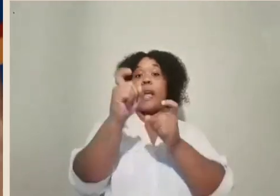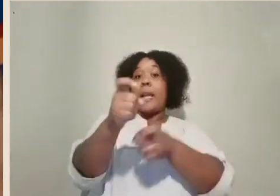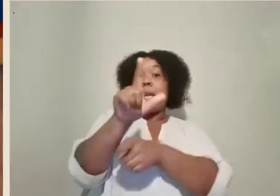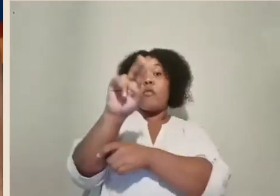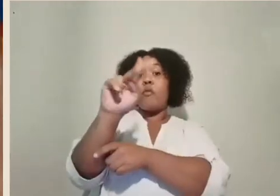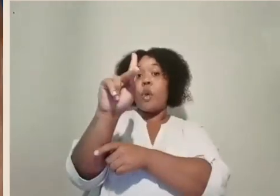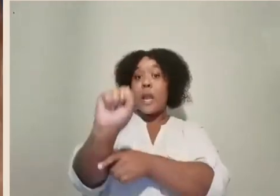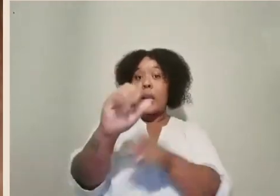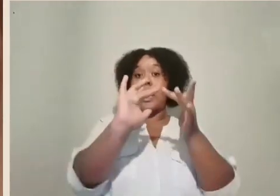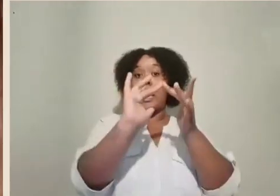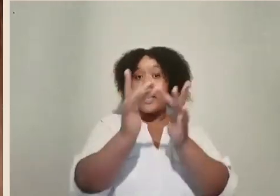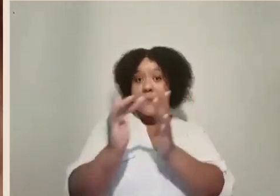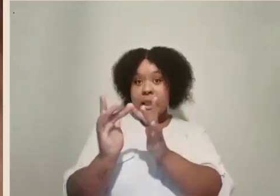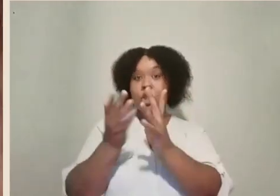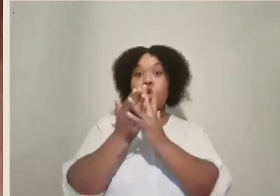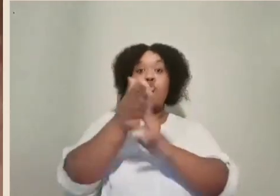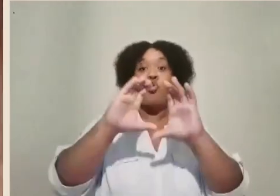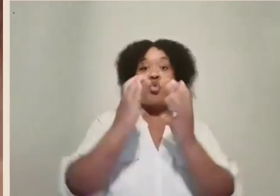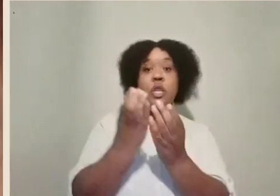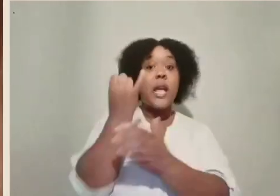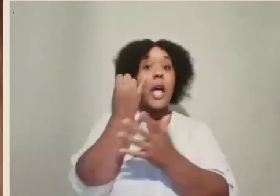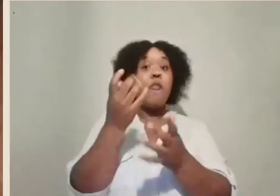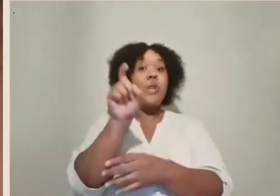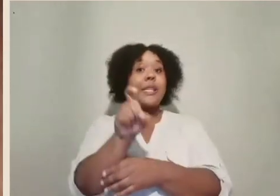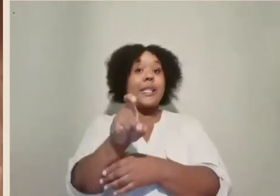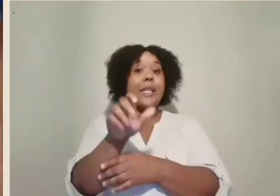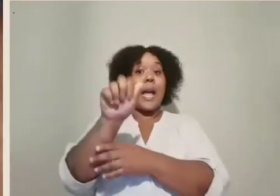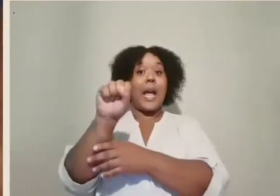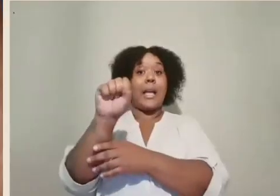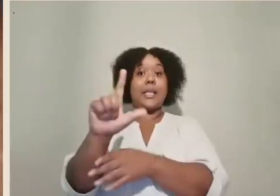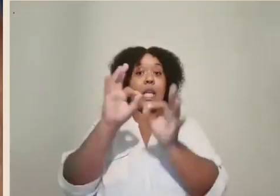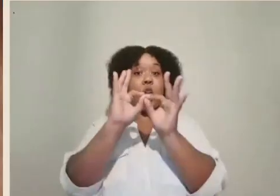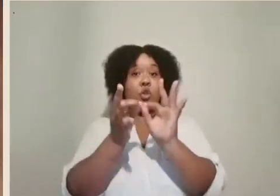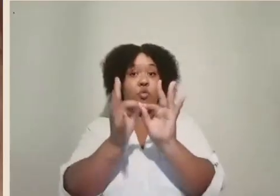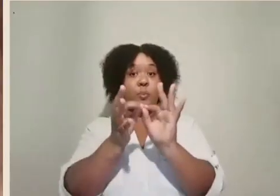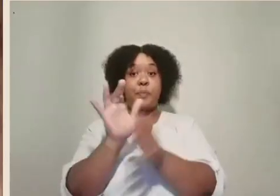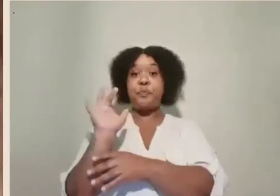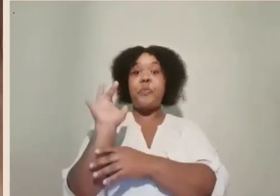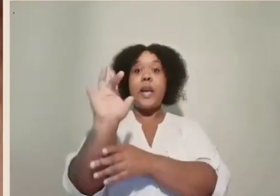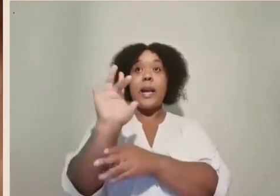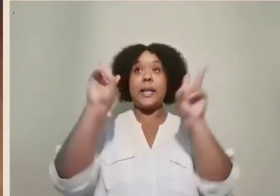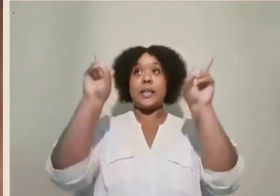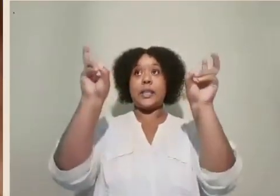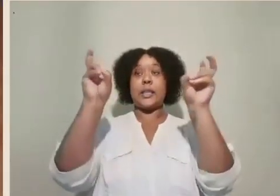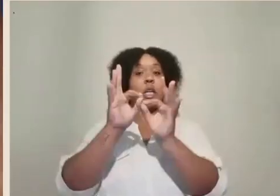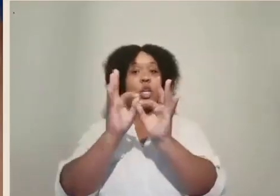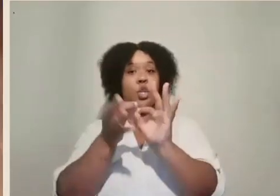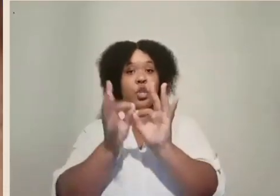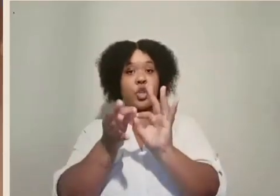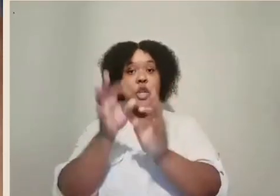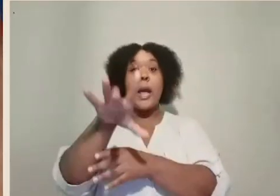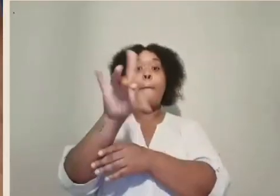webinar. To see the ASL interpretation, click on Interpretation and select